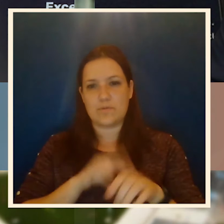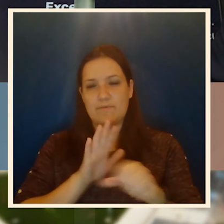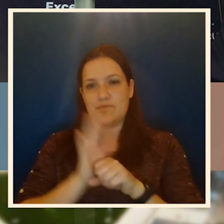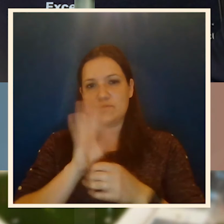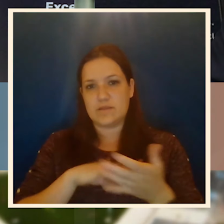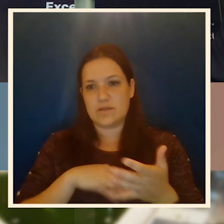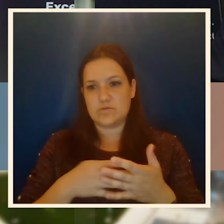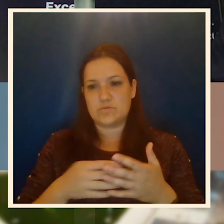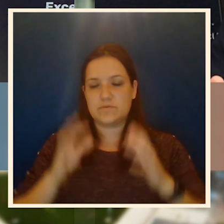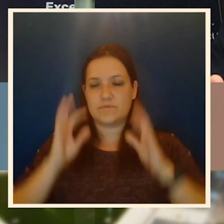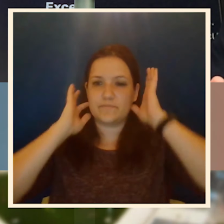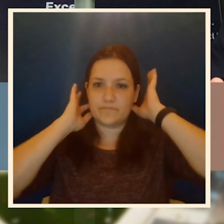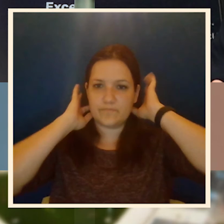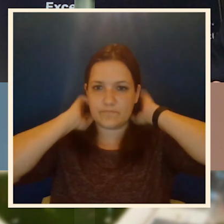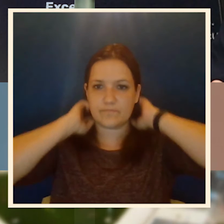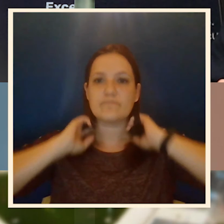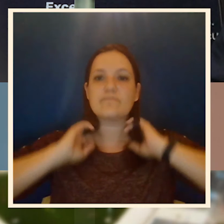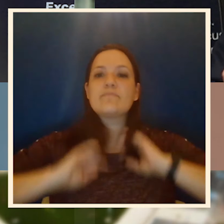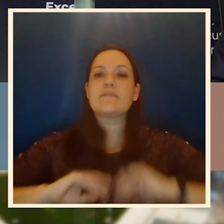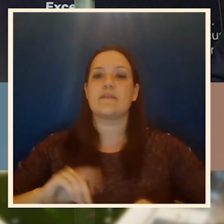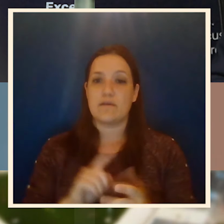schedule.